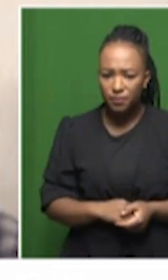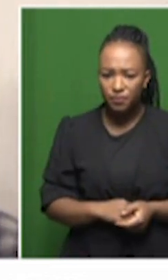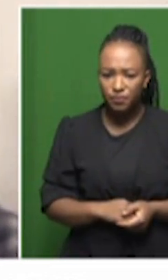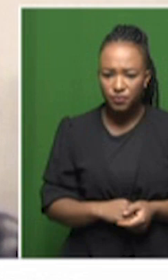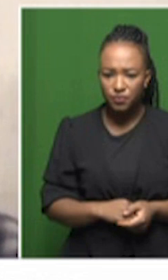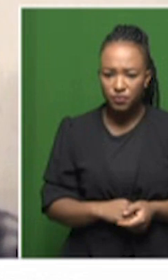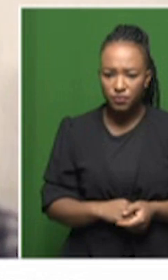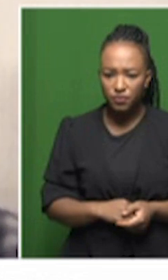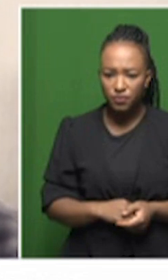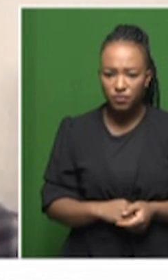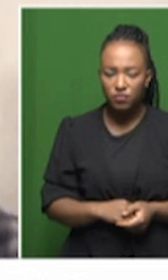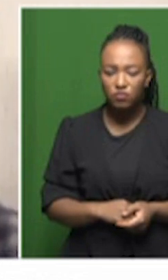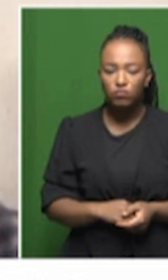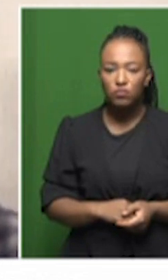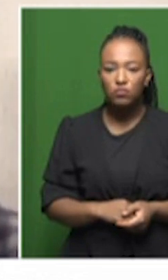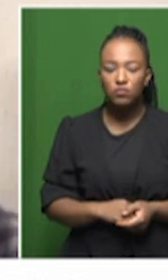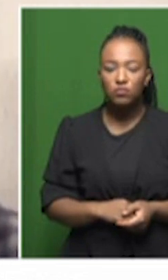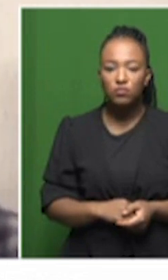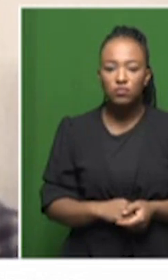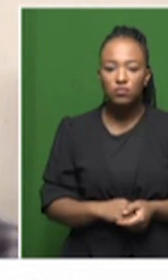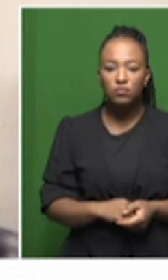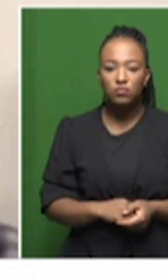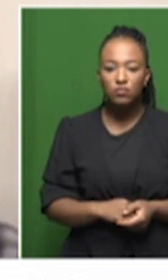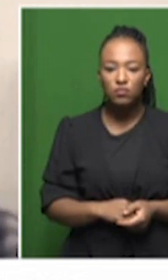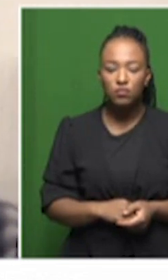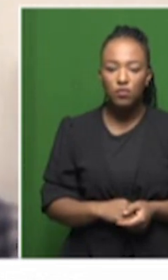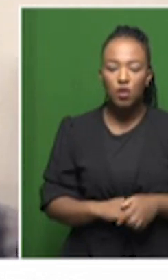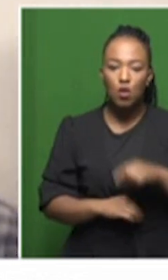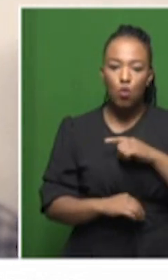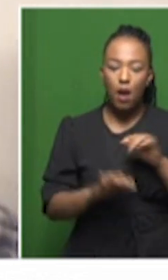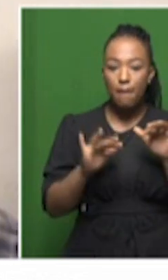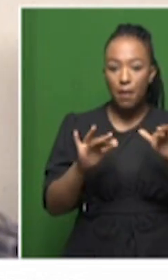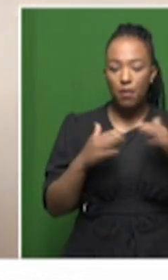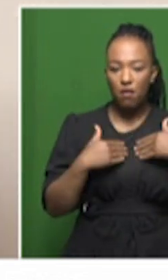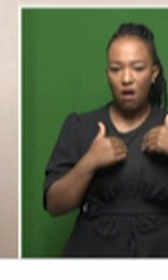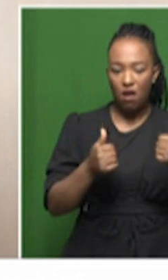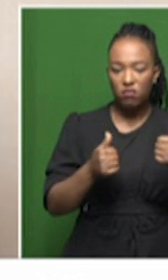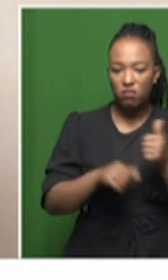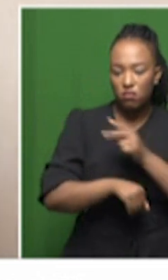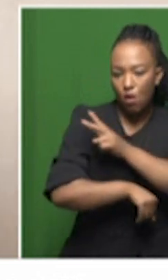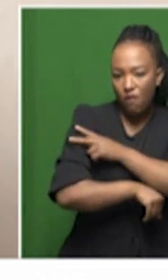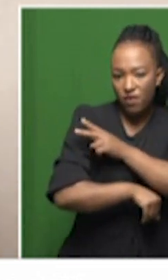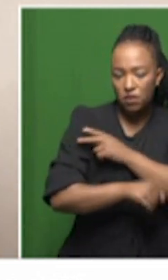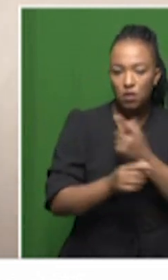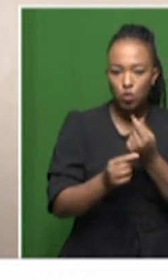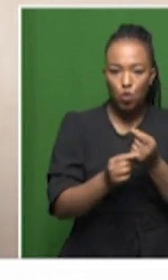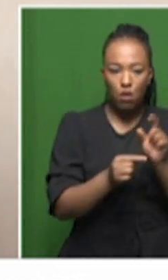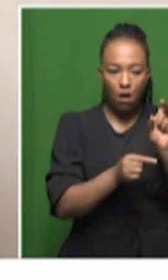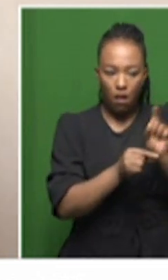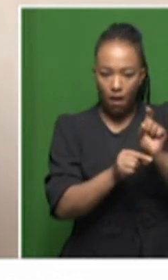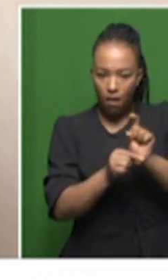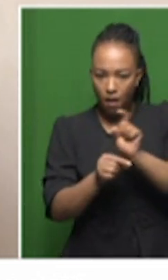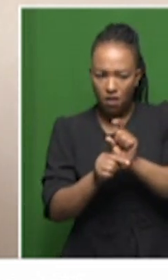It's through our sampling regime. Our public health officials do sampling points, and they actually figured out